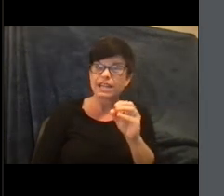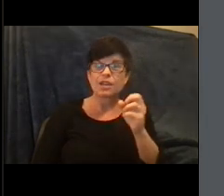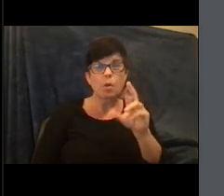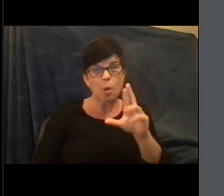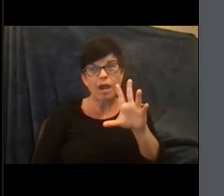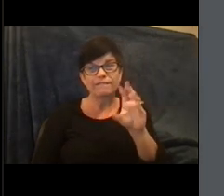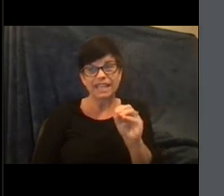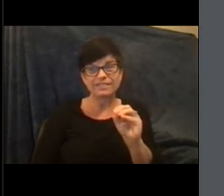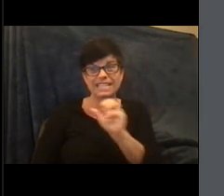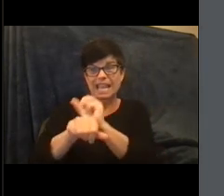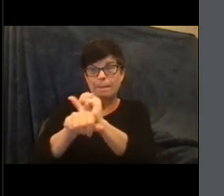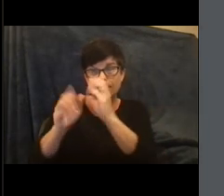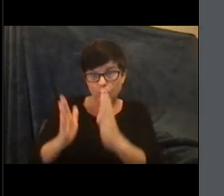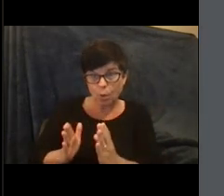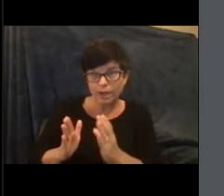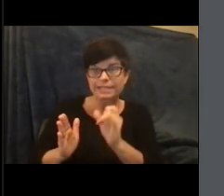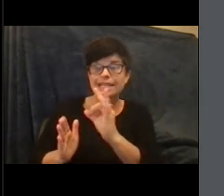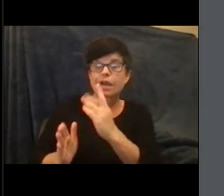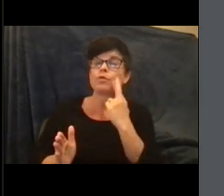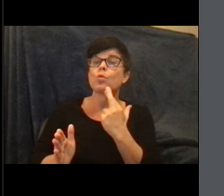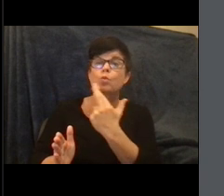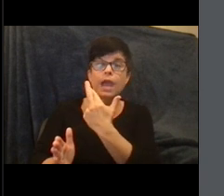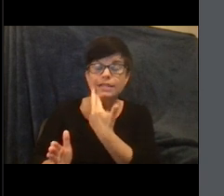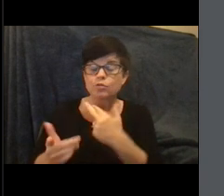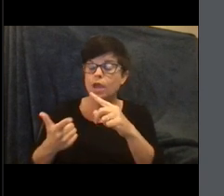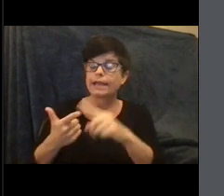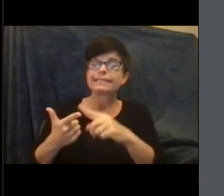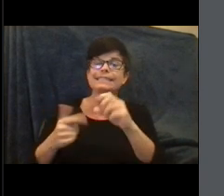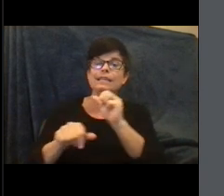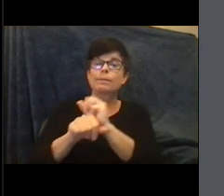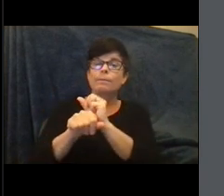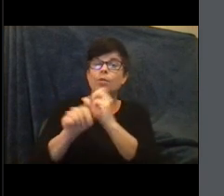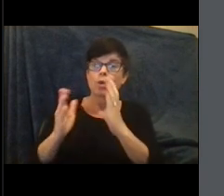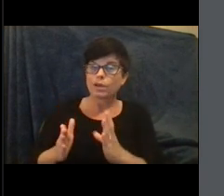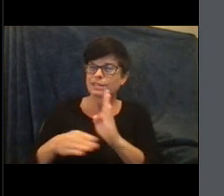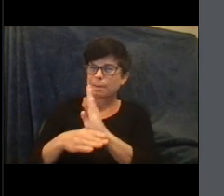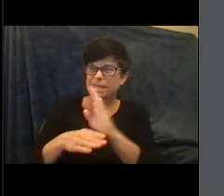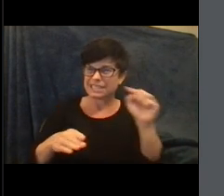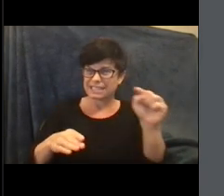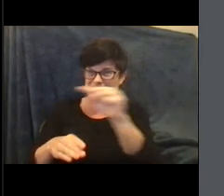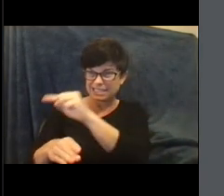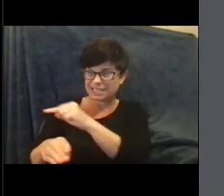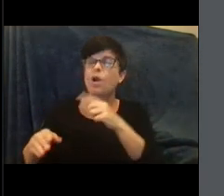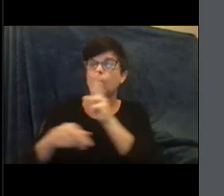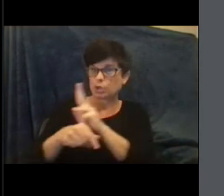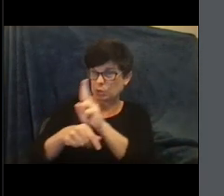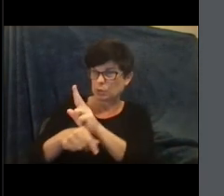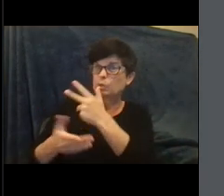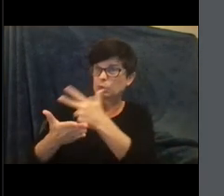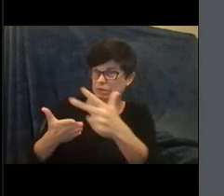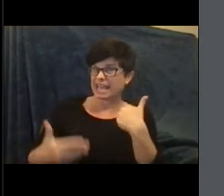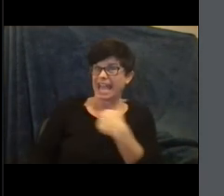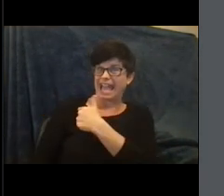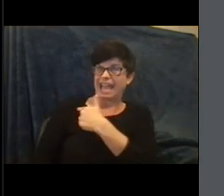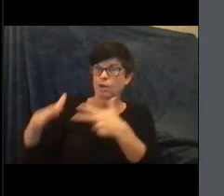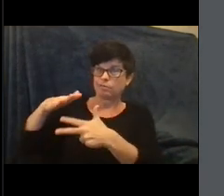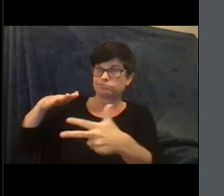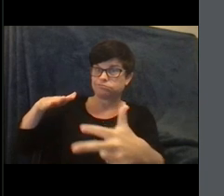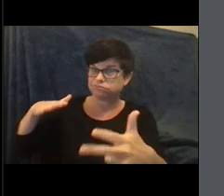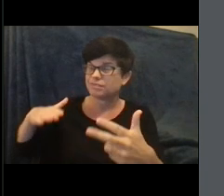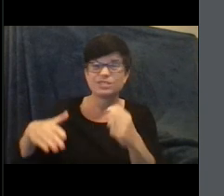first. Employees of the restaurants, employees of all the businesses around there. So there's really not that many spaces